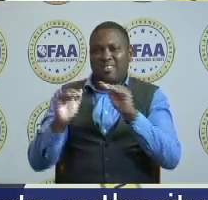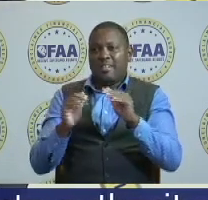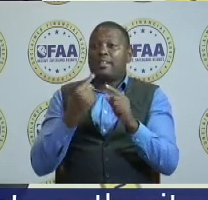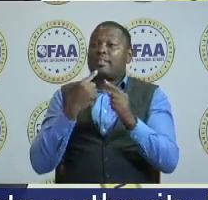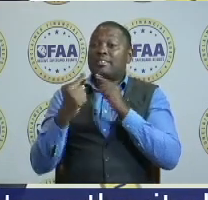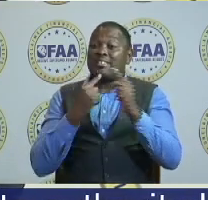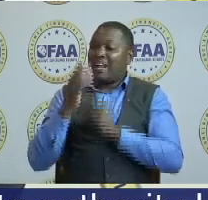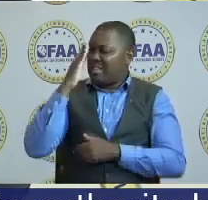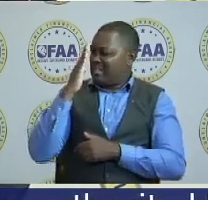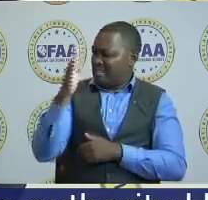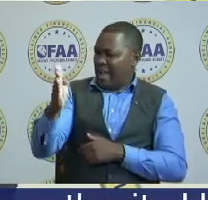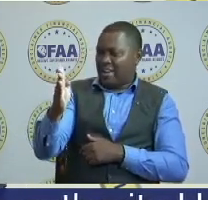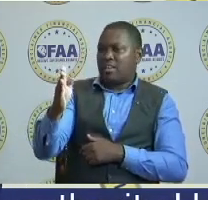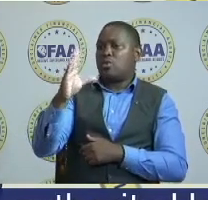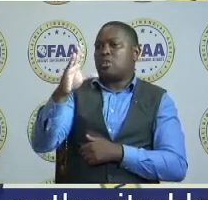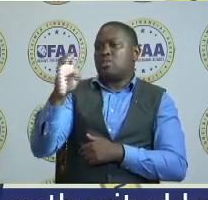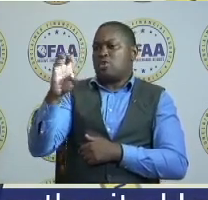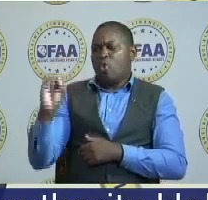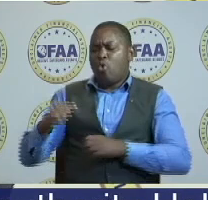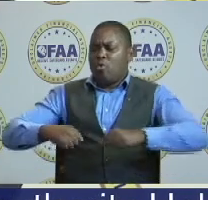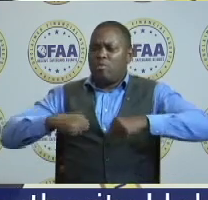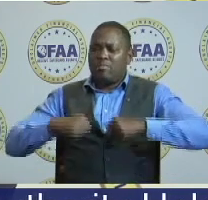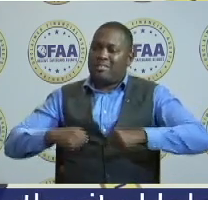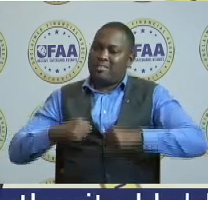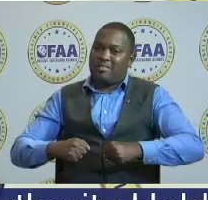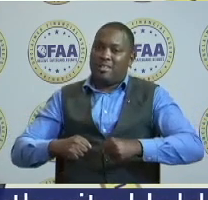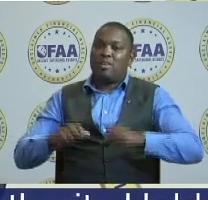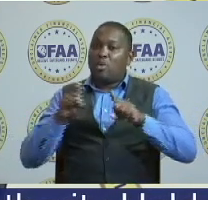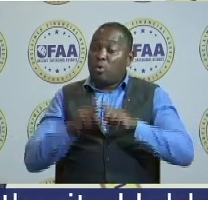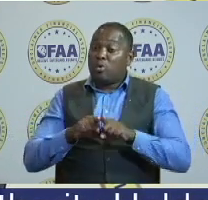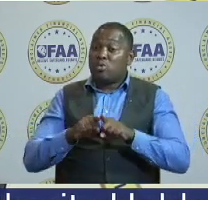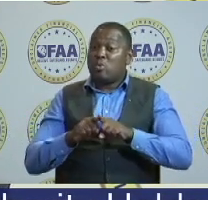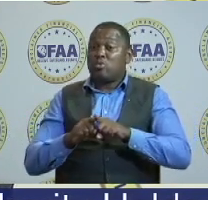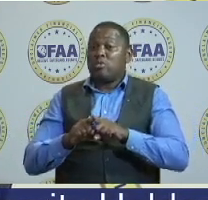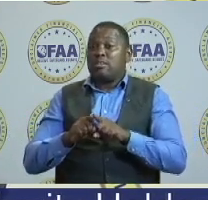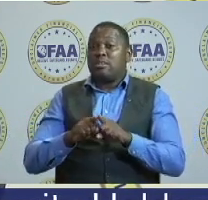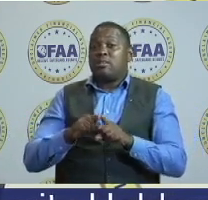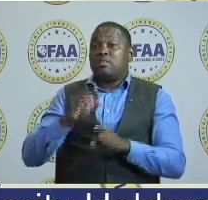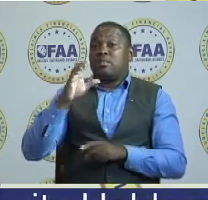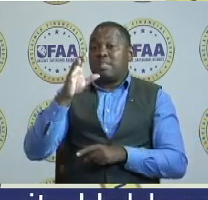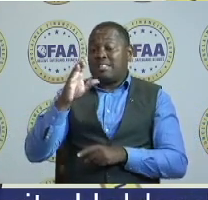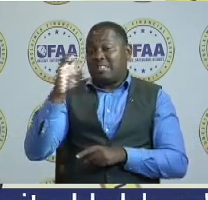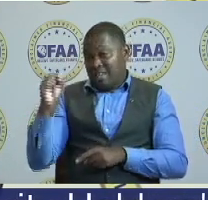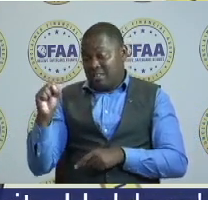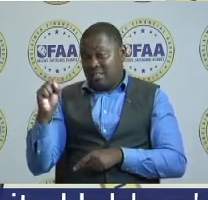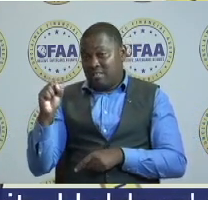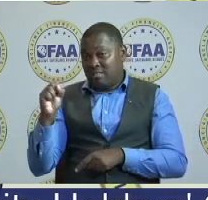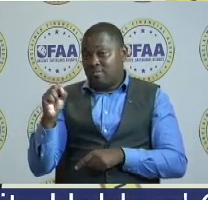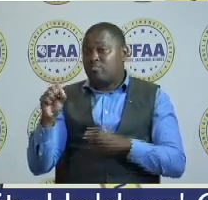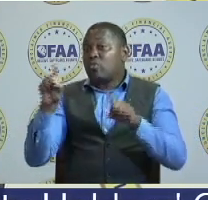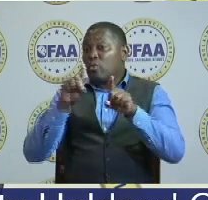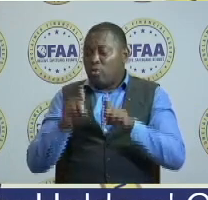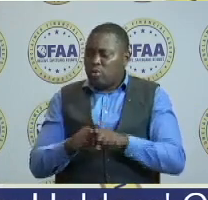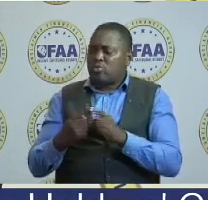to the chair, the CEO, the managers, and indeed the principal secretaries, and to get answers and engage in